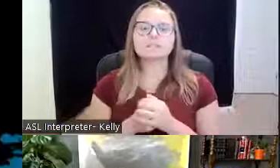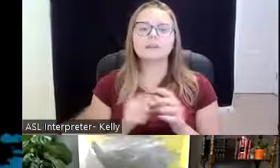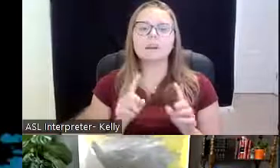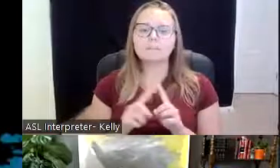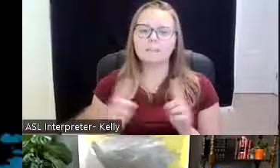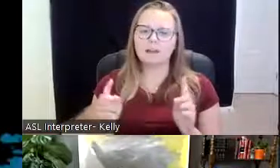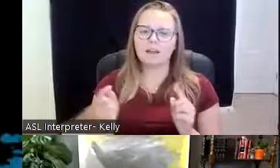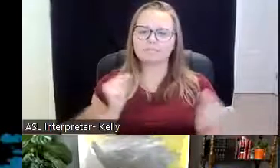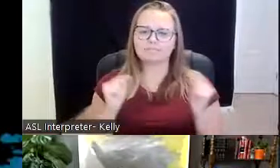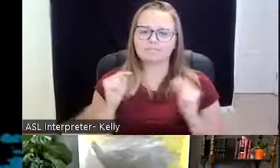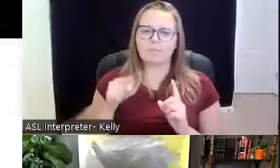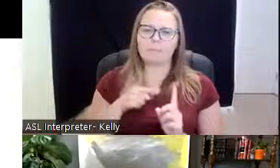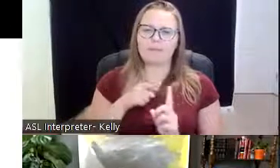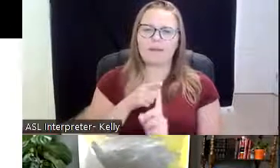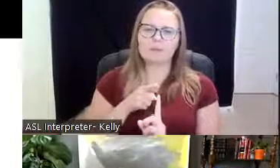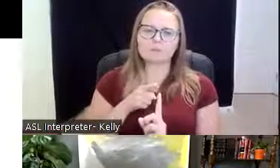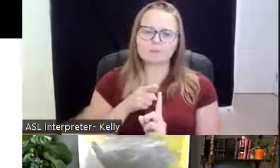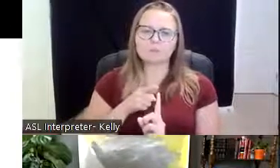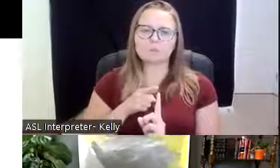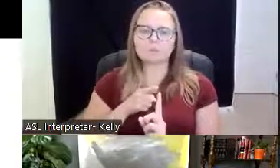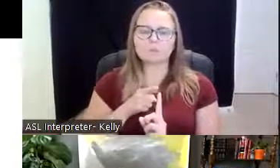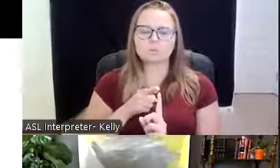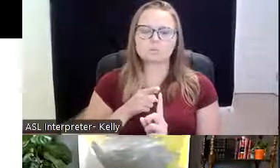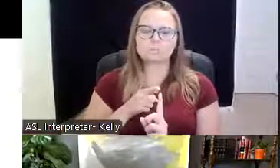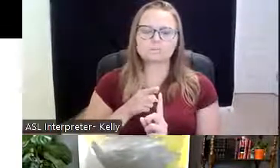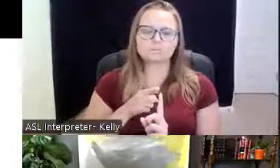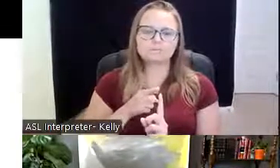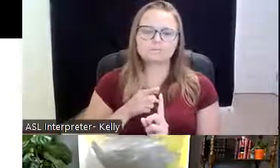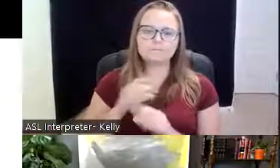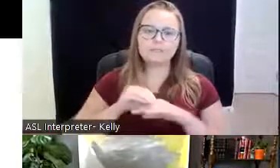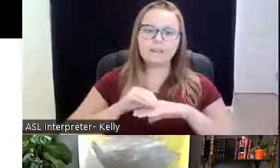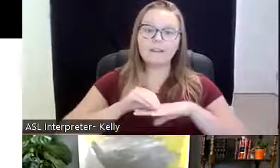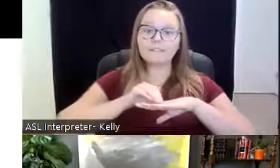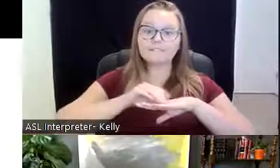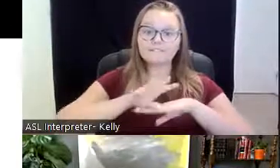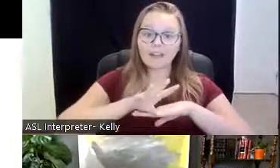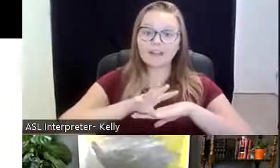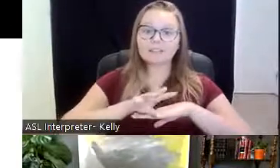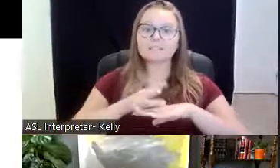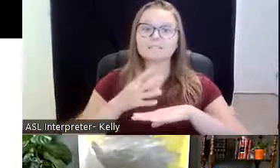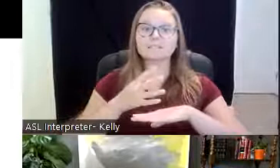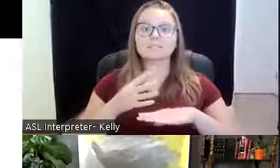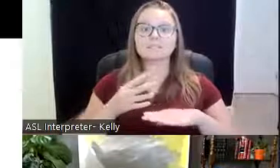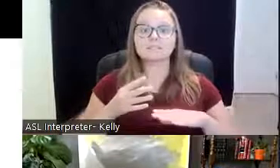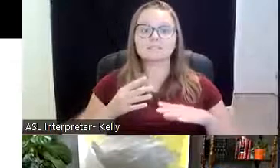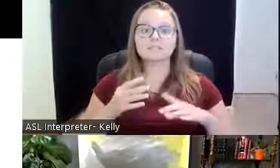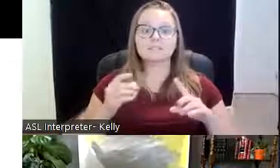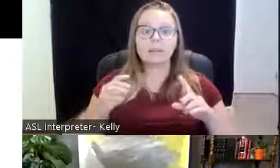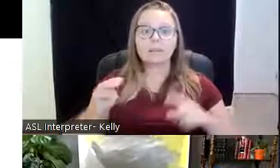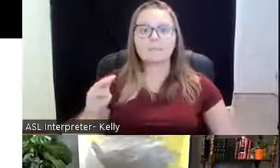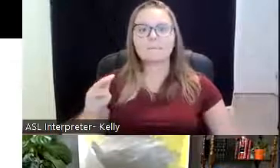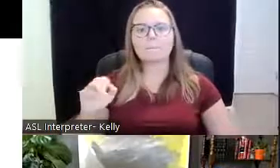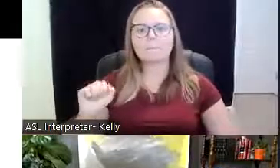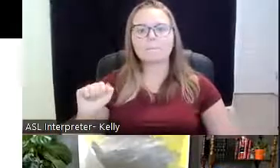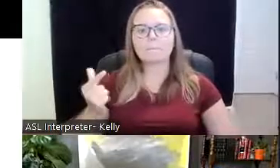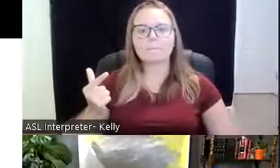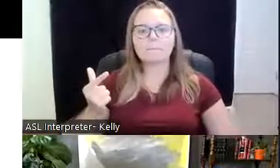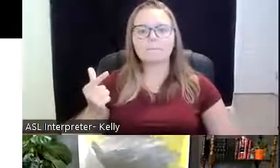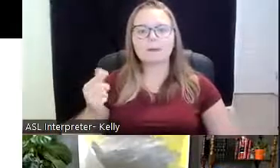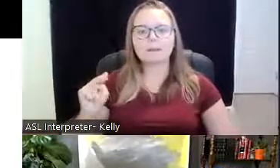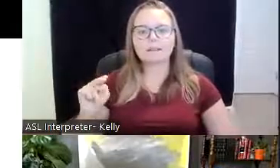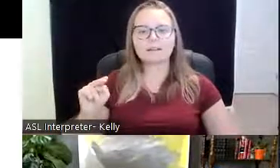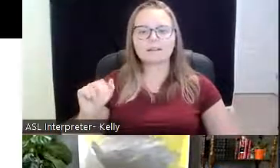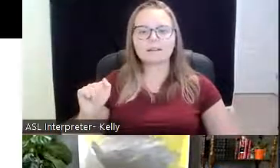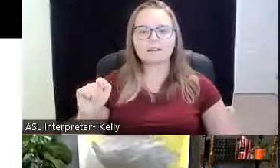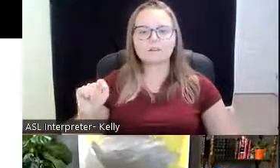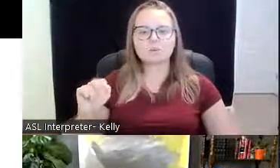to in terms of the effect sizes and the magnitude of those effects, as we